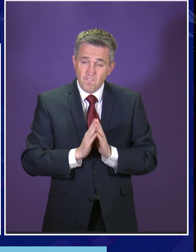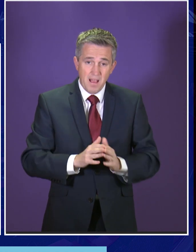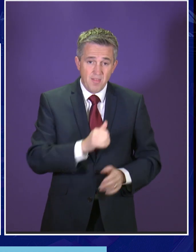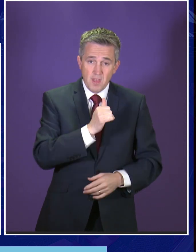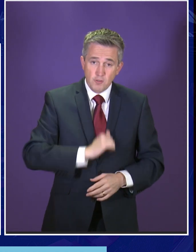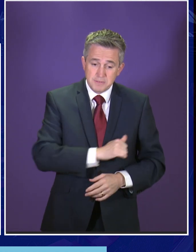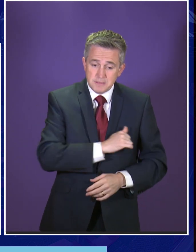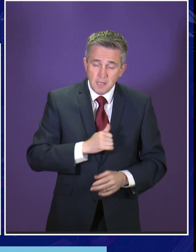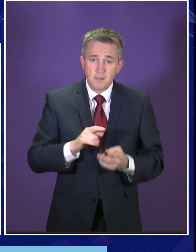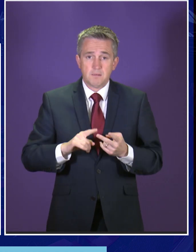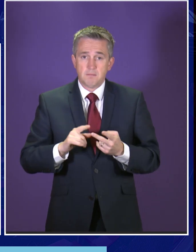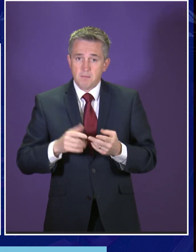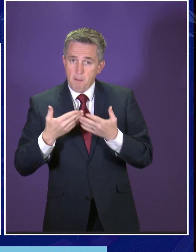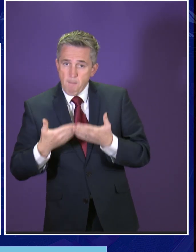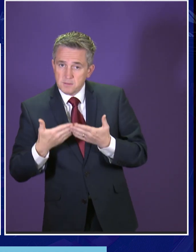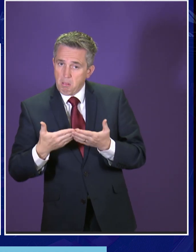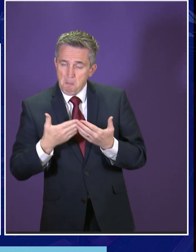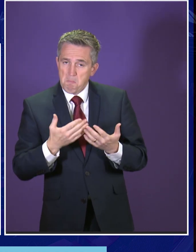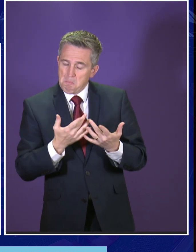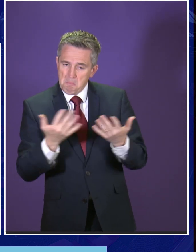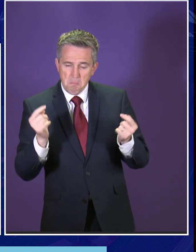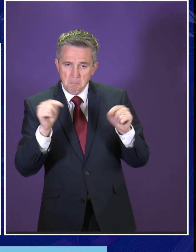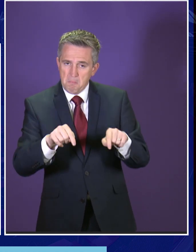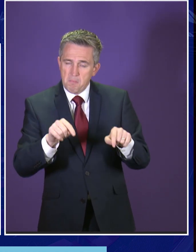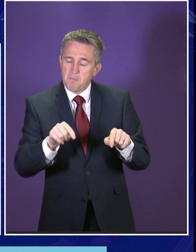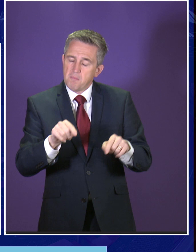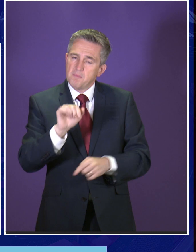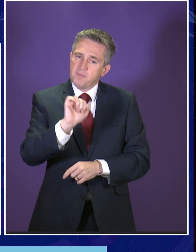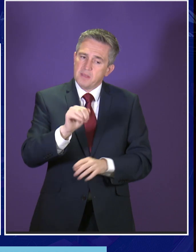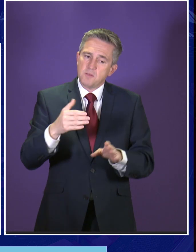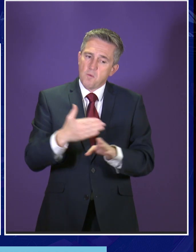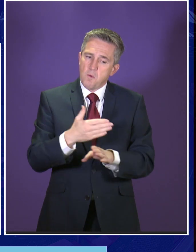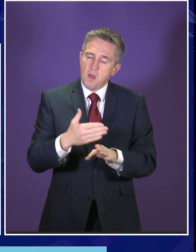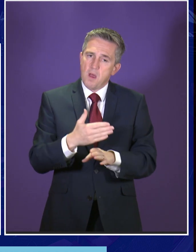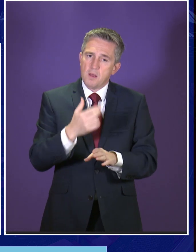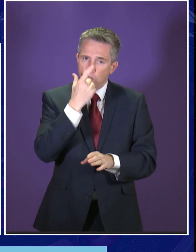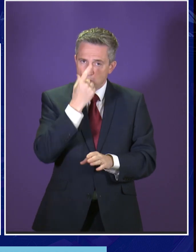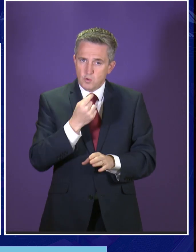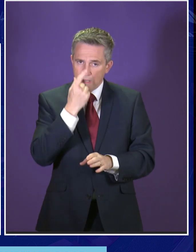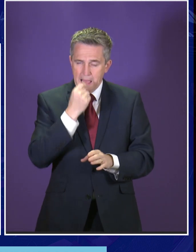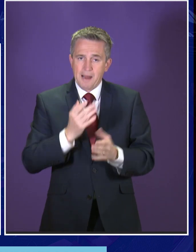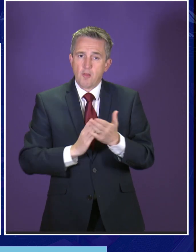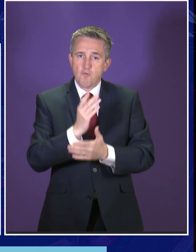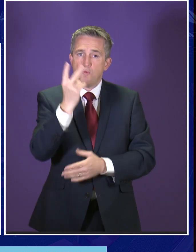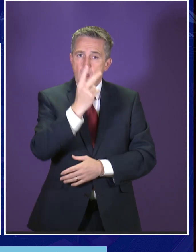the powerful essence of the kind of work where you negotiate borders through art.